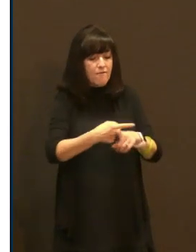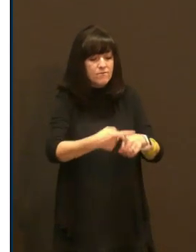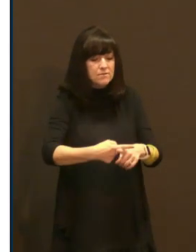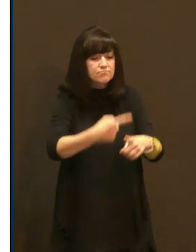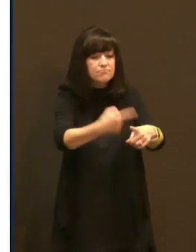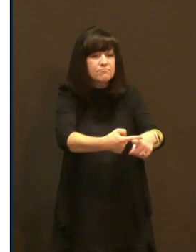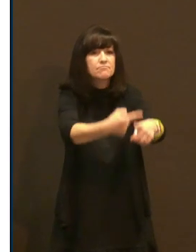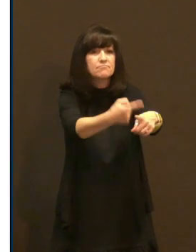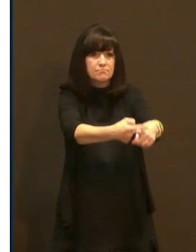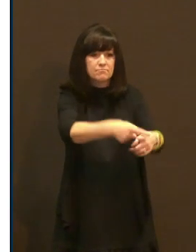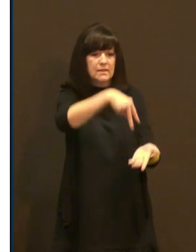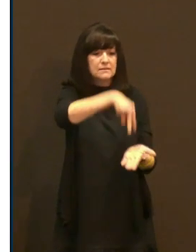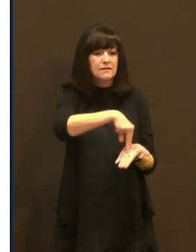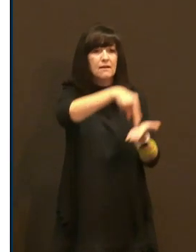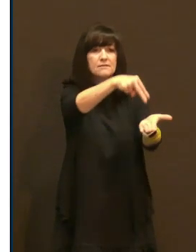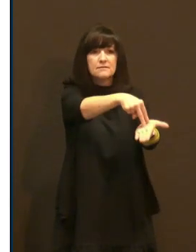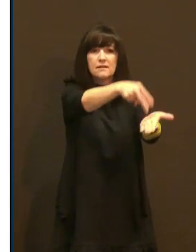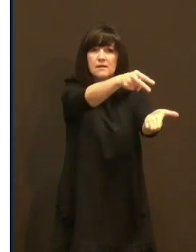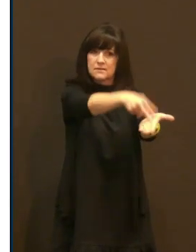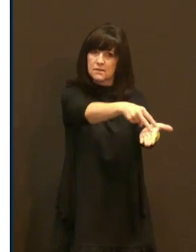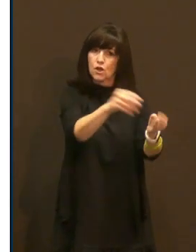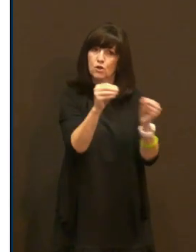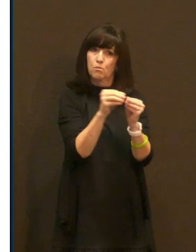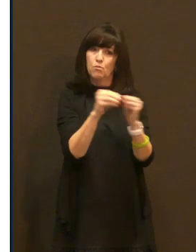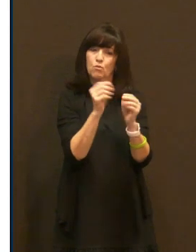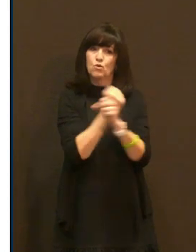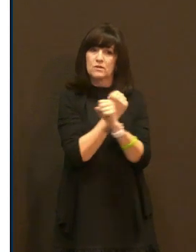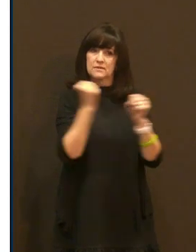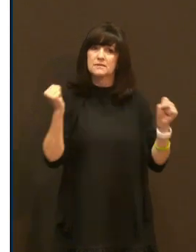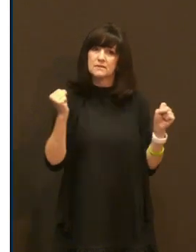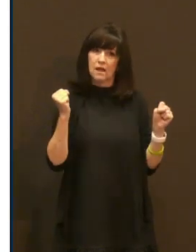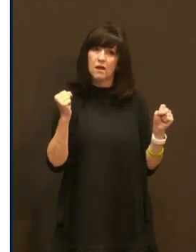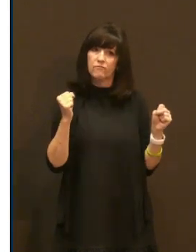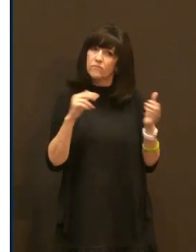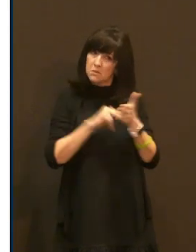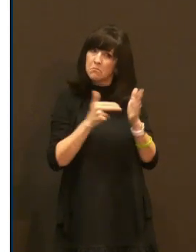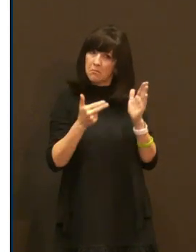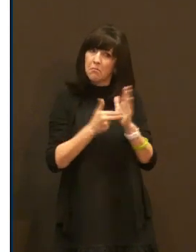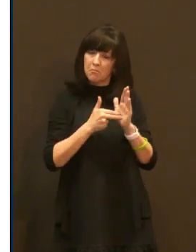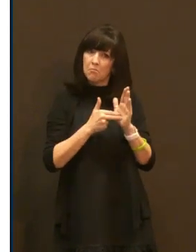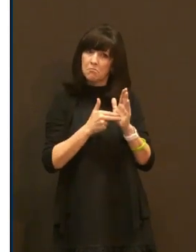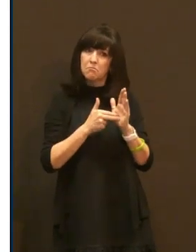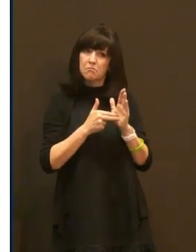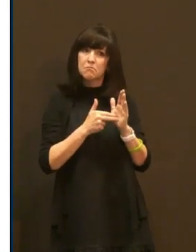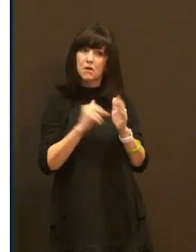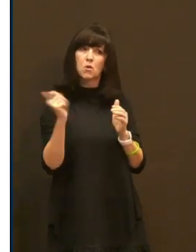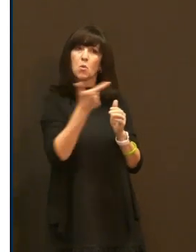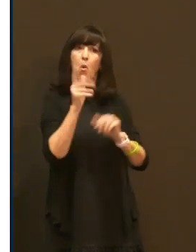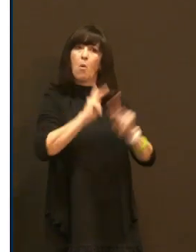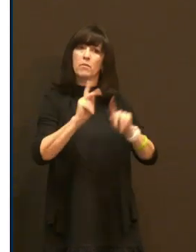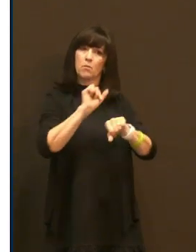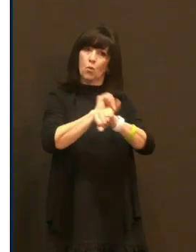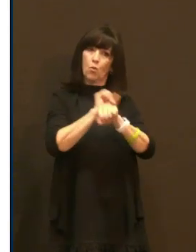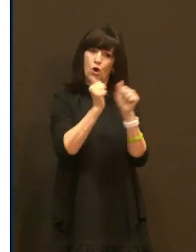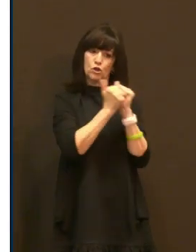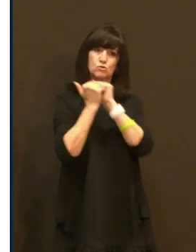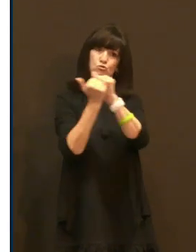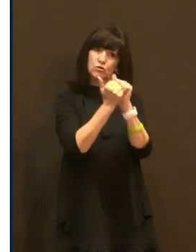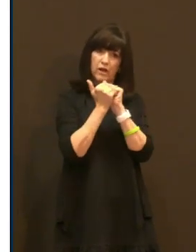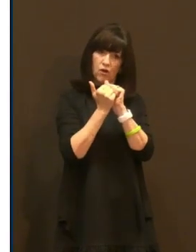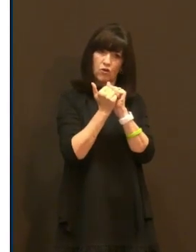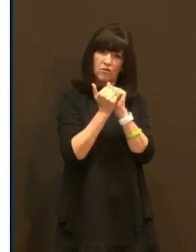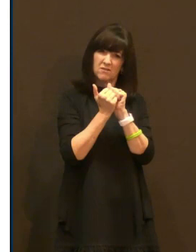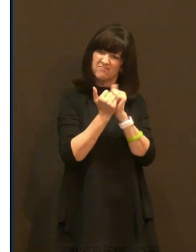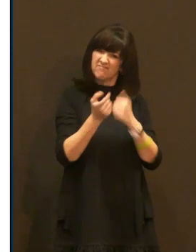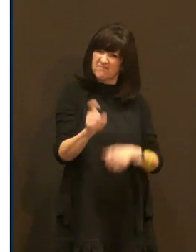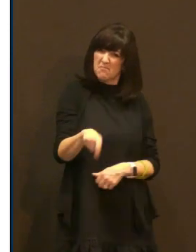really impressed with what I saw. And so it indicated that folks understand that we're in this together, that we need to be smart, particularly